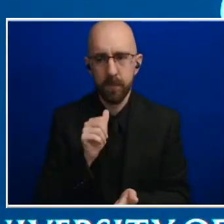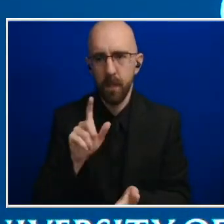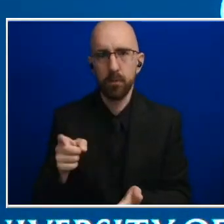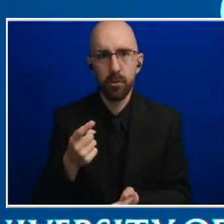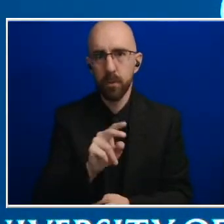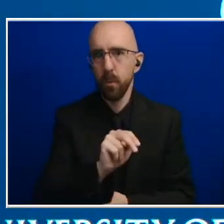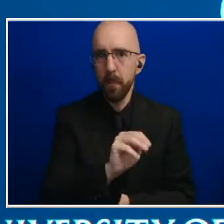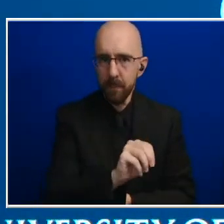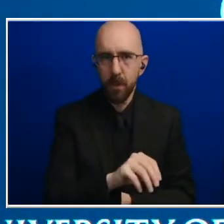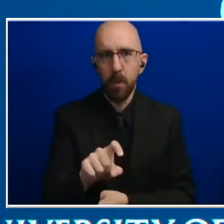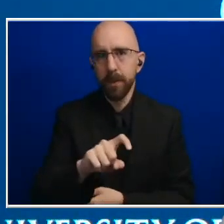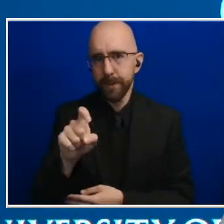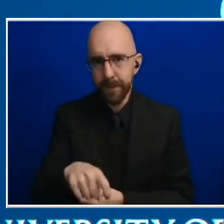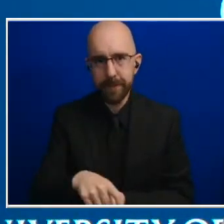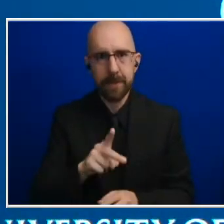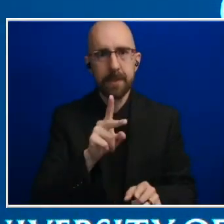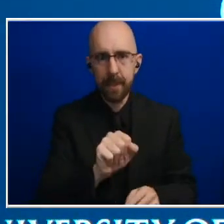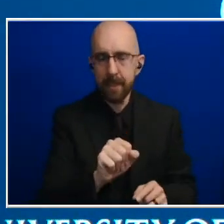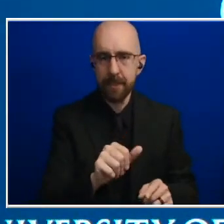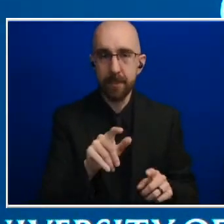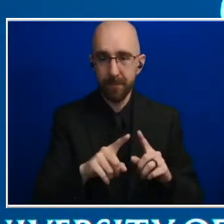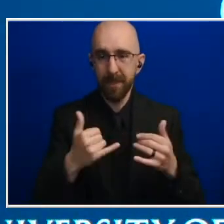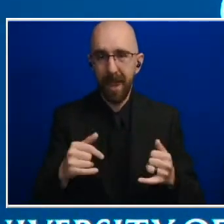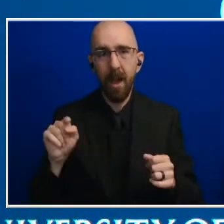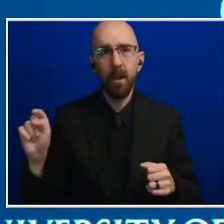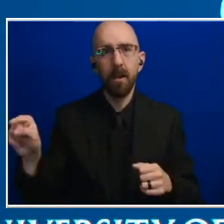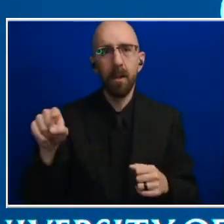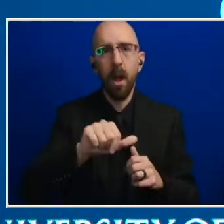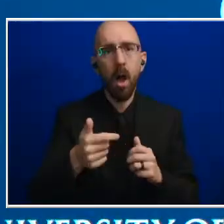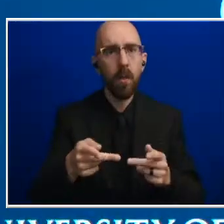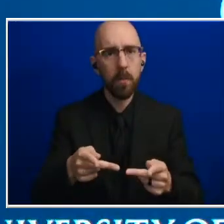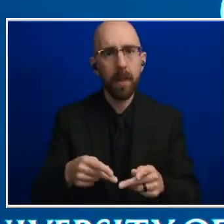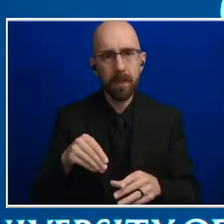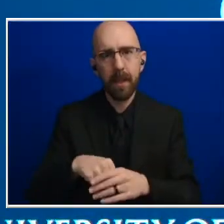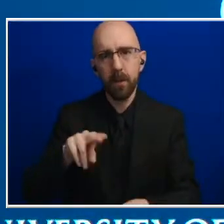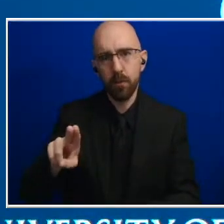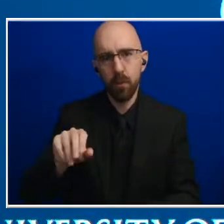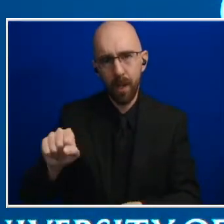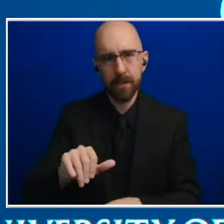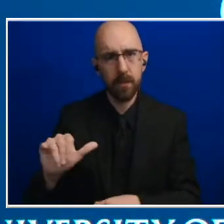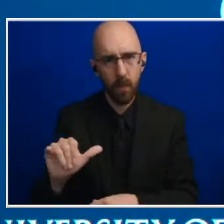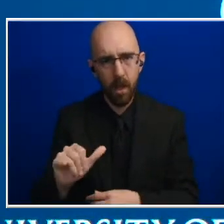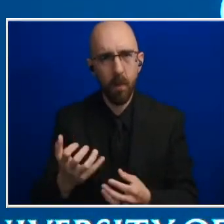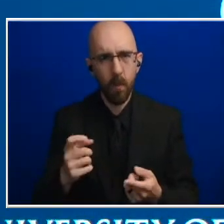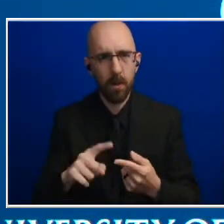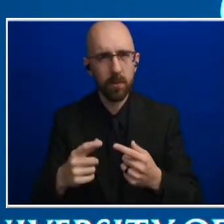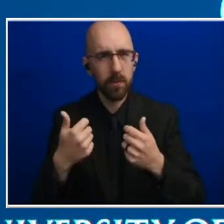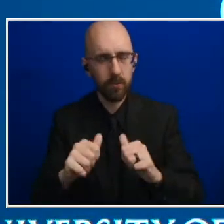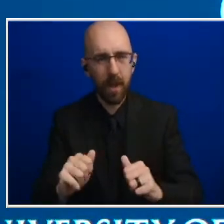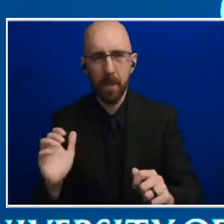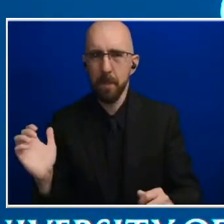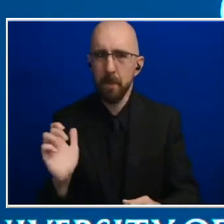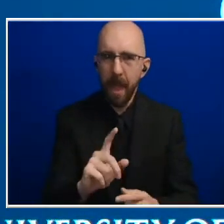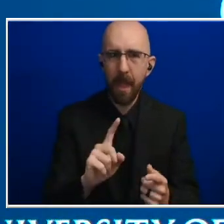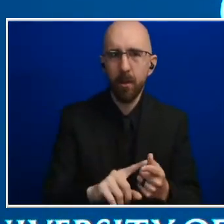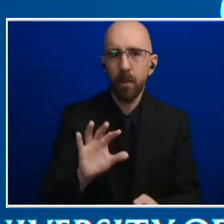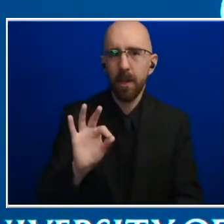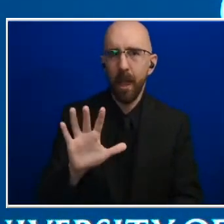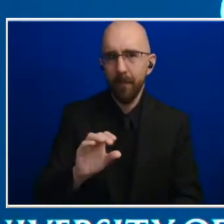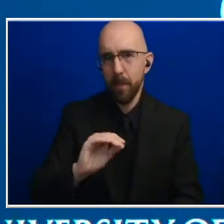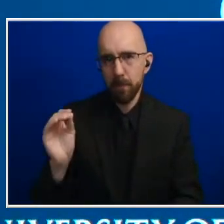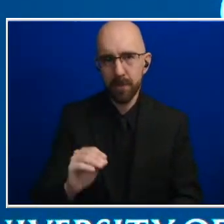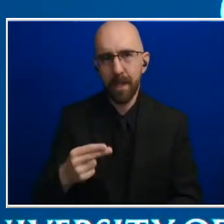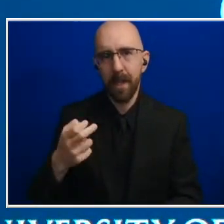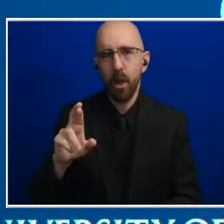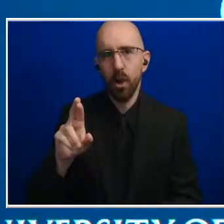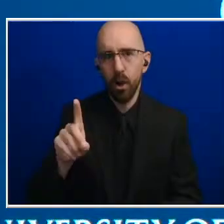Texas, Kansas, but now other places in the United States as well. So we really want to try to get back to that 95% herd or population